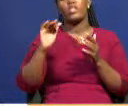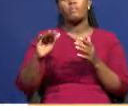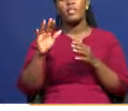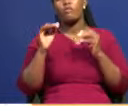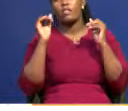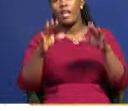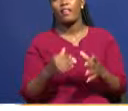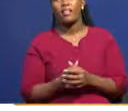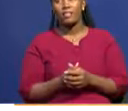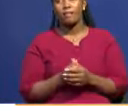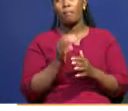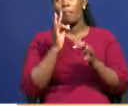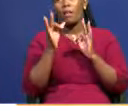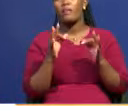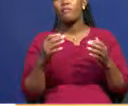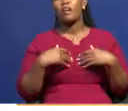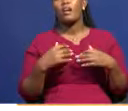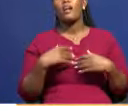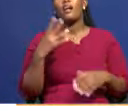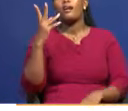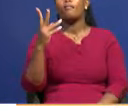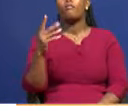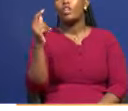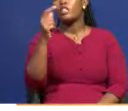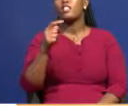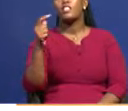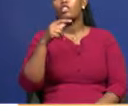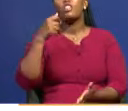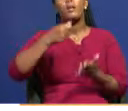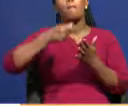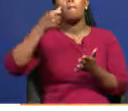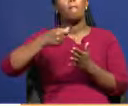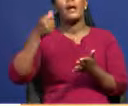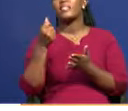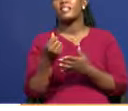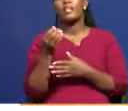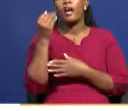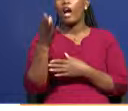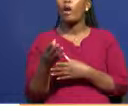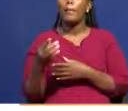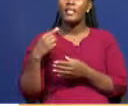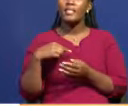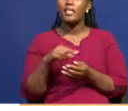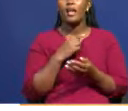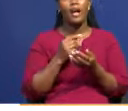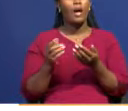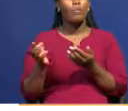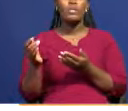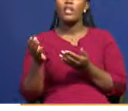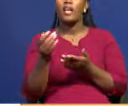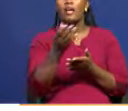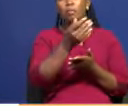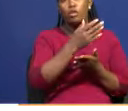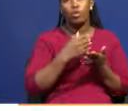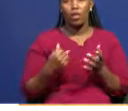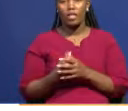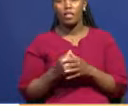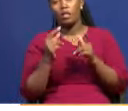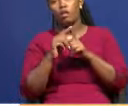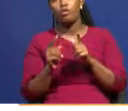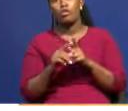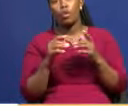example, we have a 4 trillion budget. And how much are we able to collect? The prospects of whatever revenue we are going to receive is